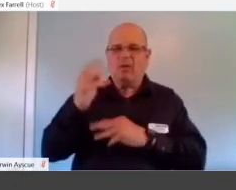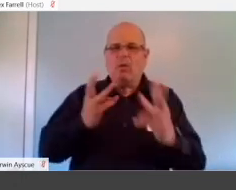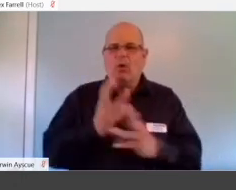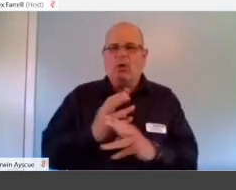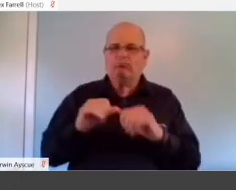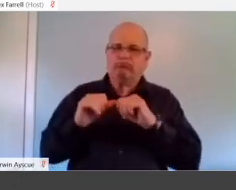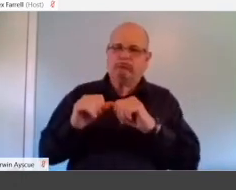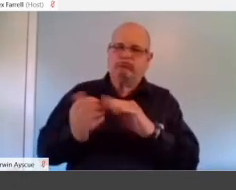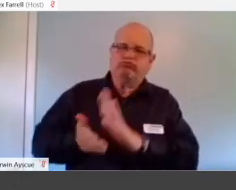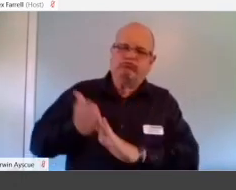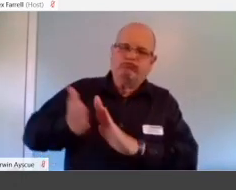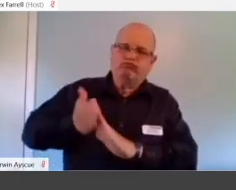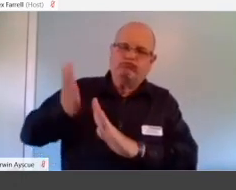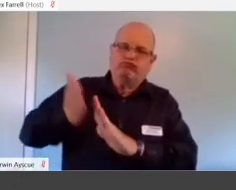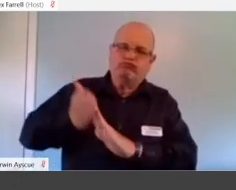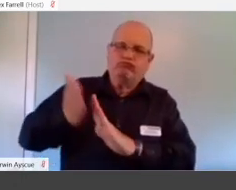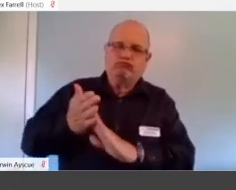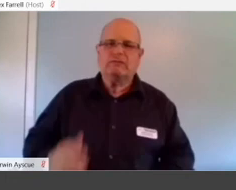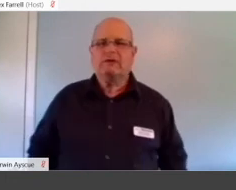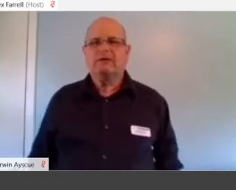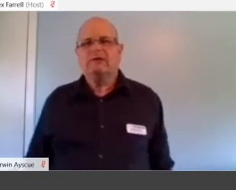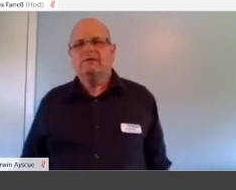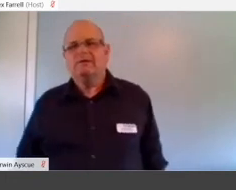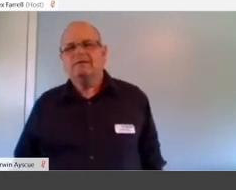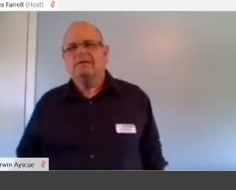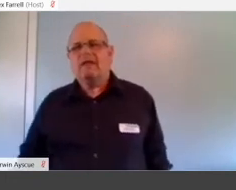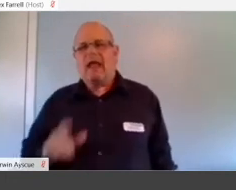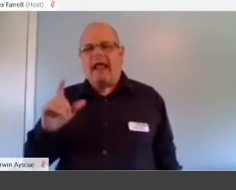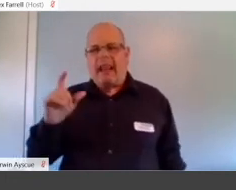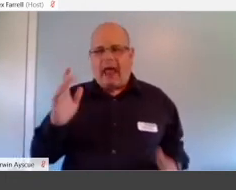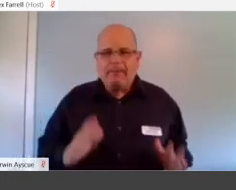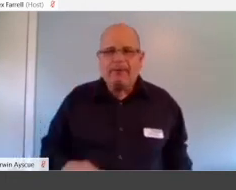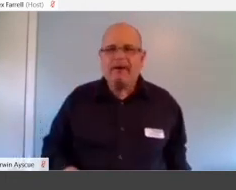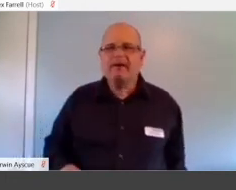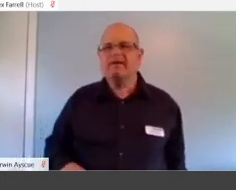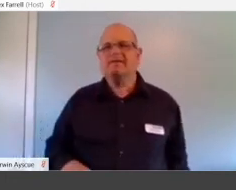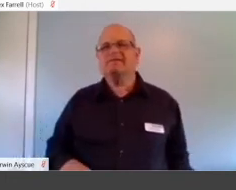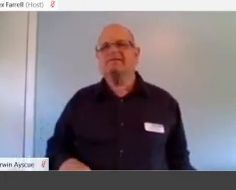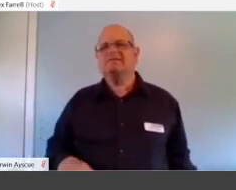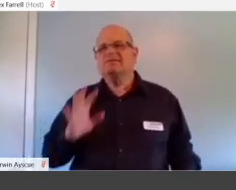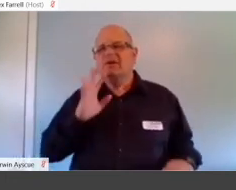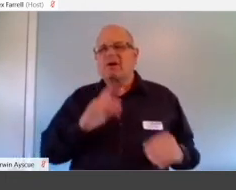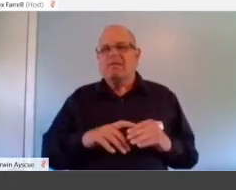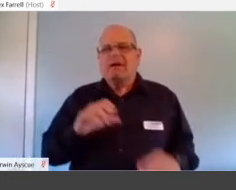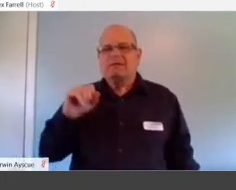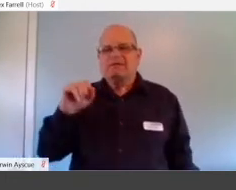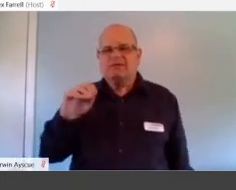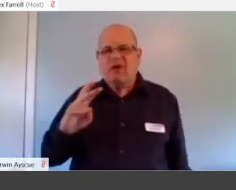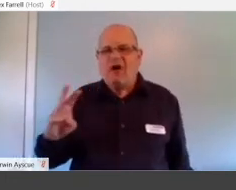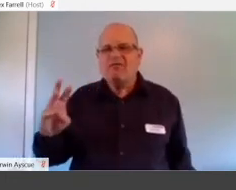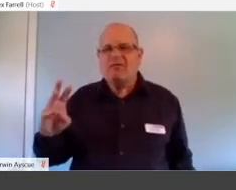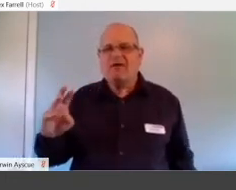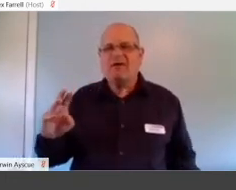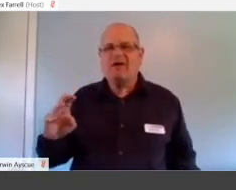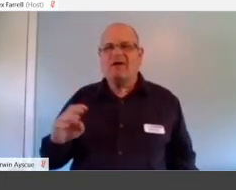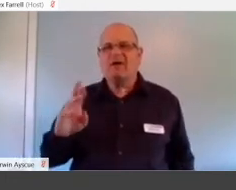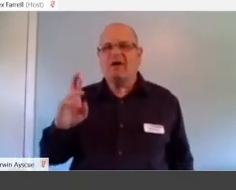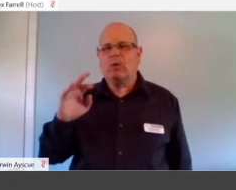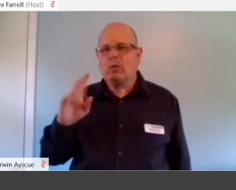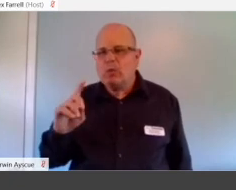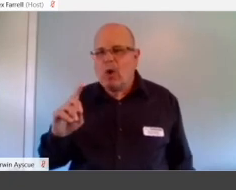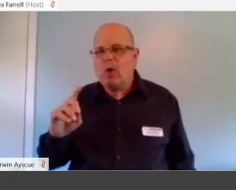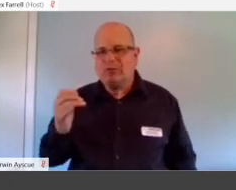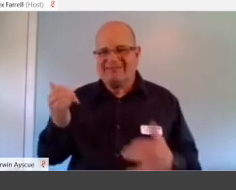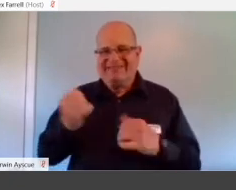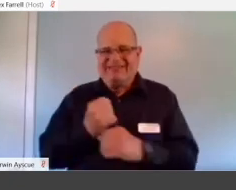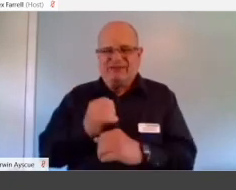year was open source software librarians and road infrastructure folks, and putting all